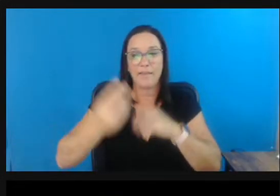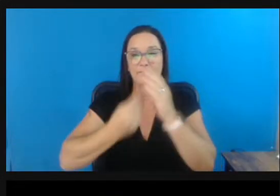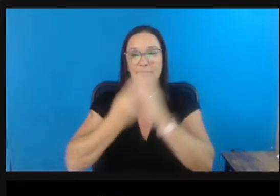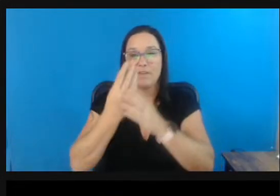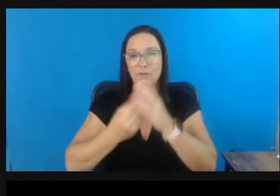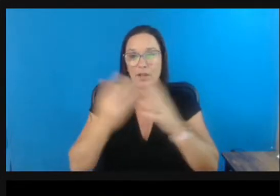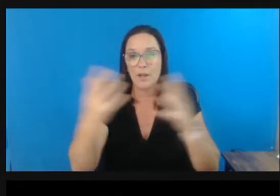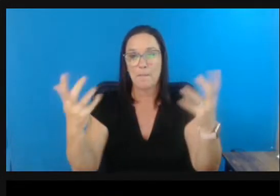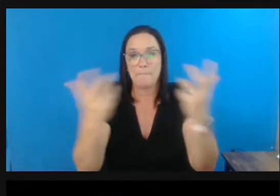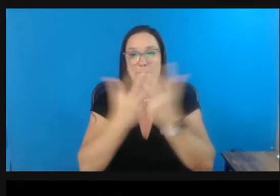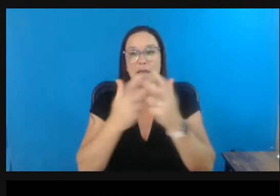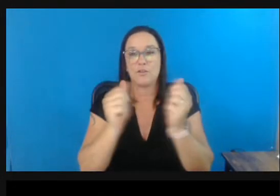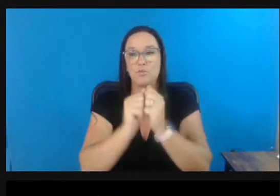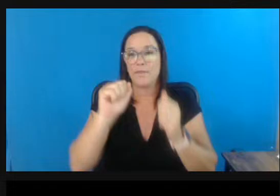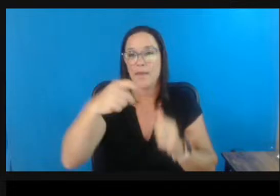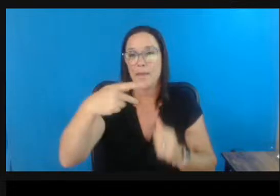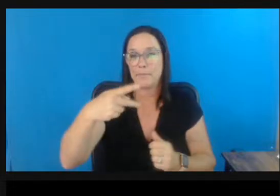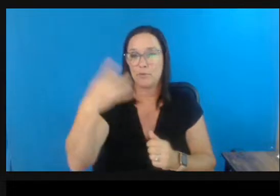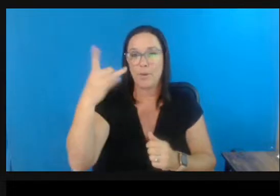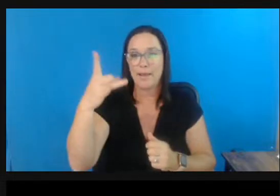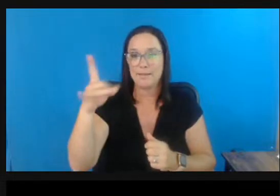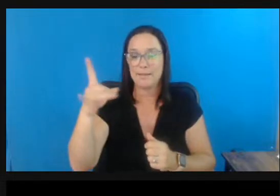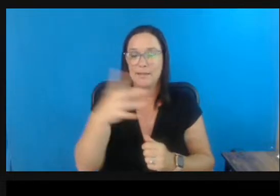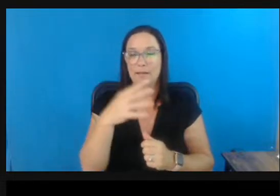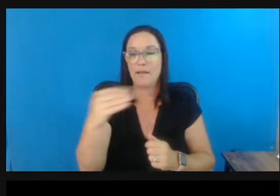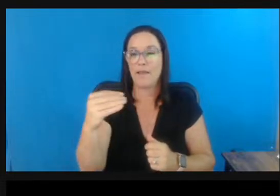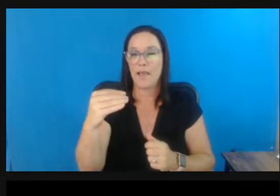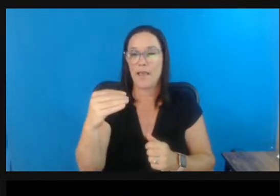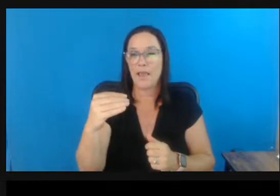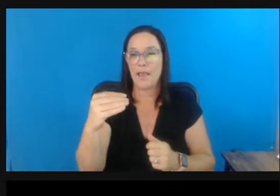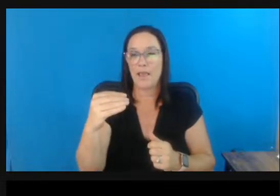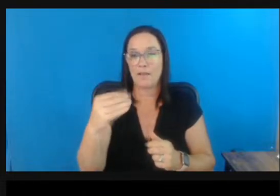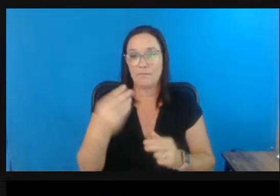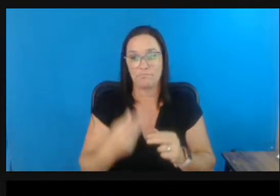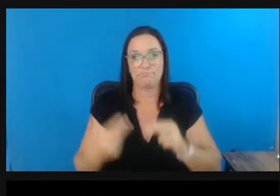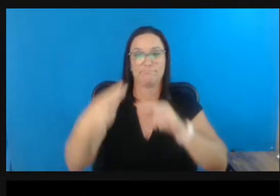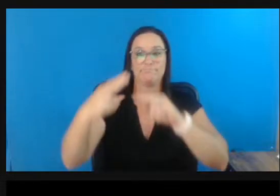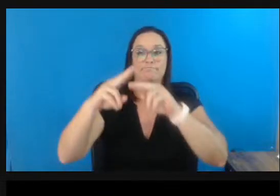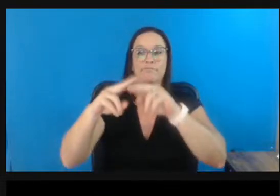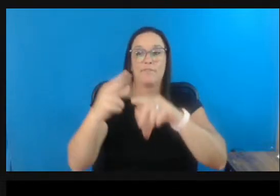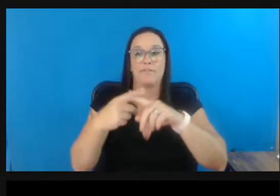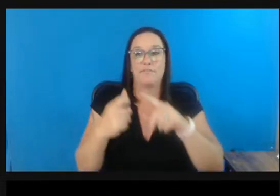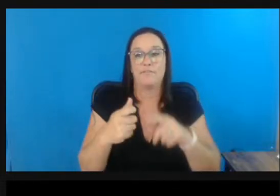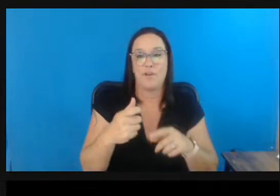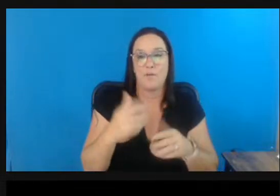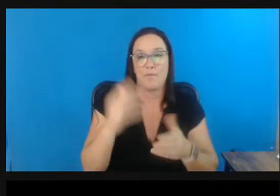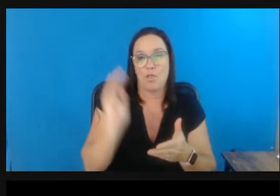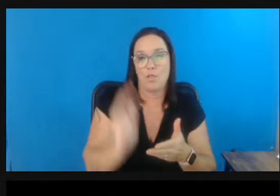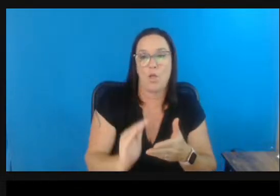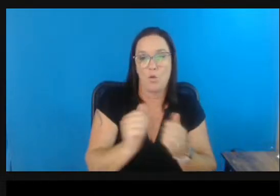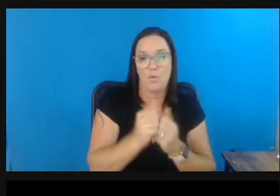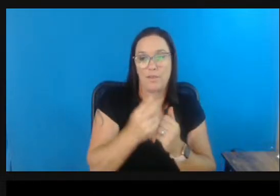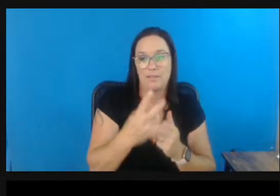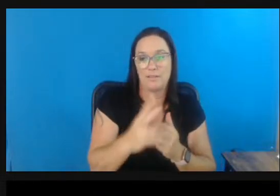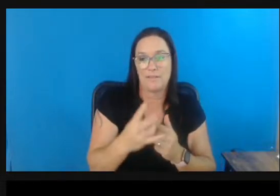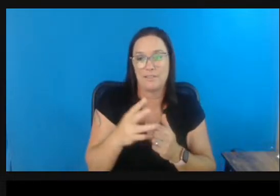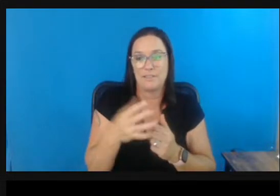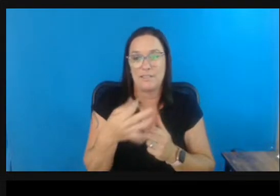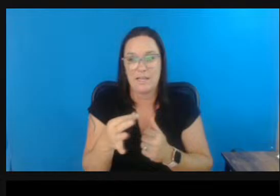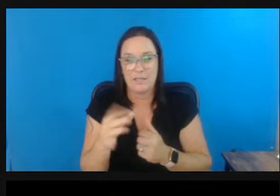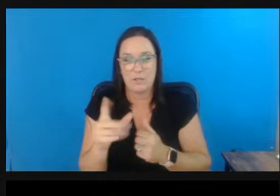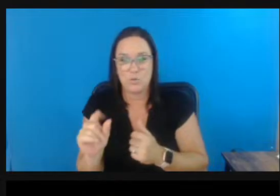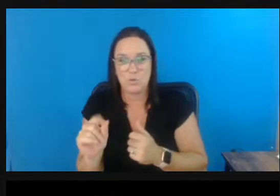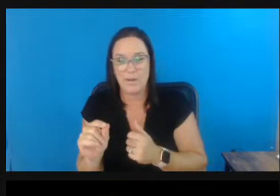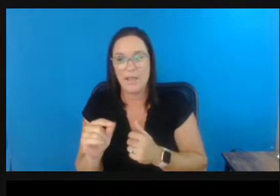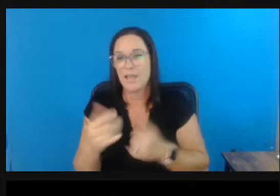episode 18, and up from the low that we saw in episodes 19, 20, and 17 previously. Still not reaching